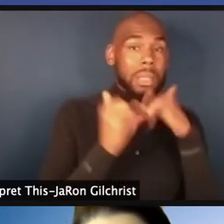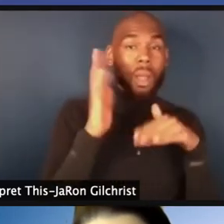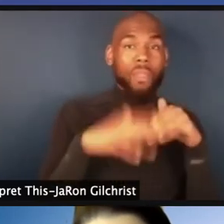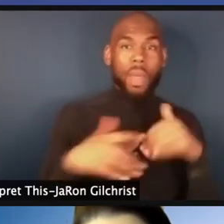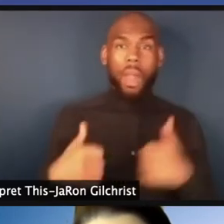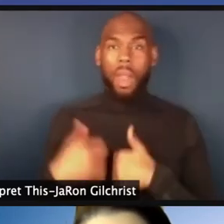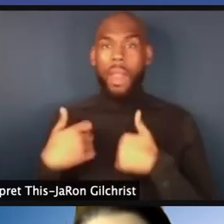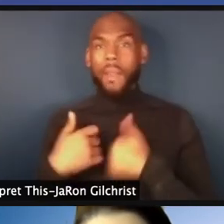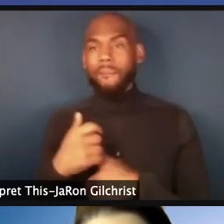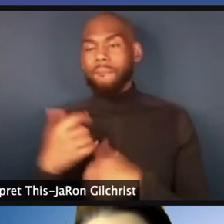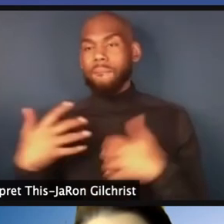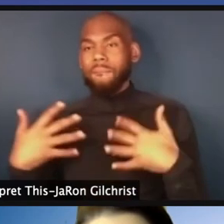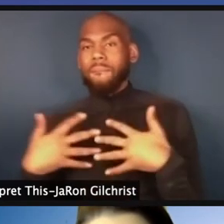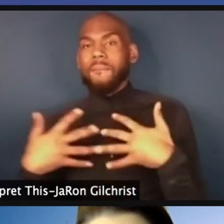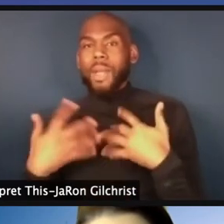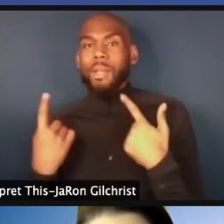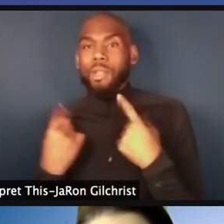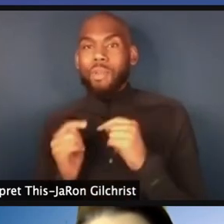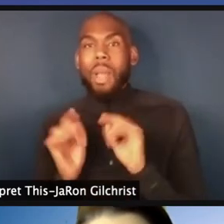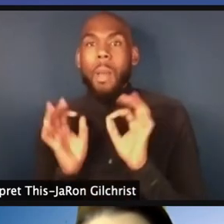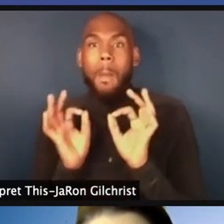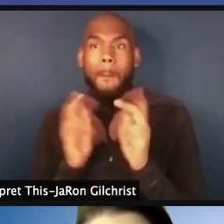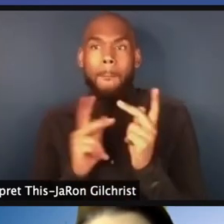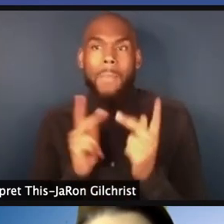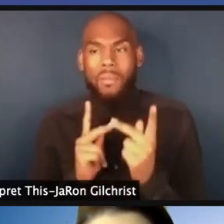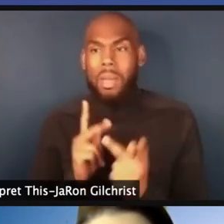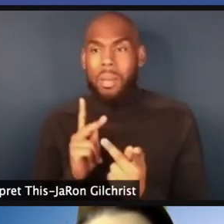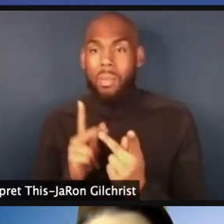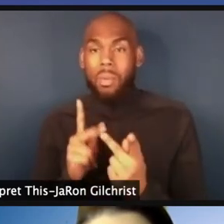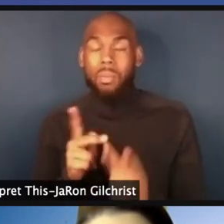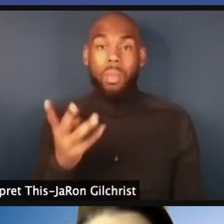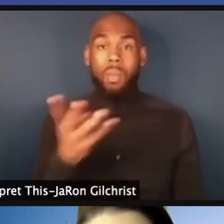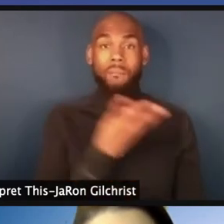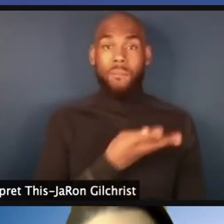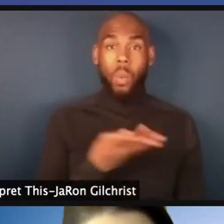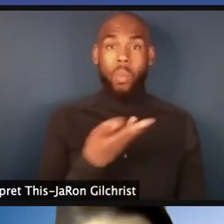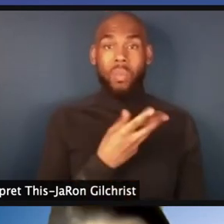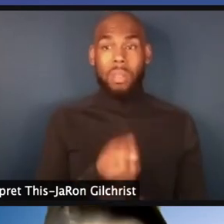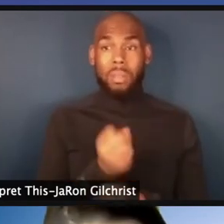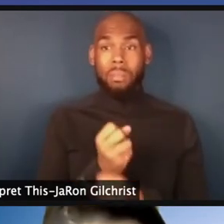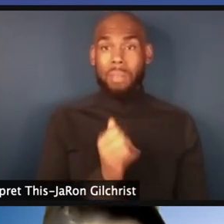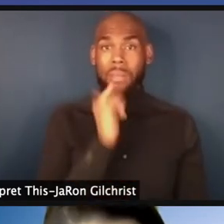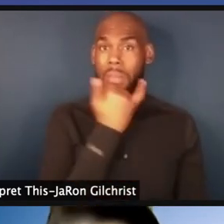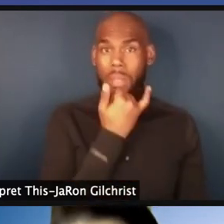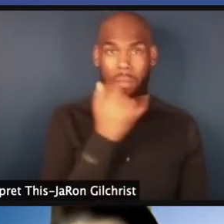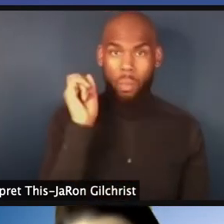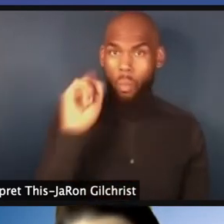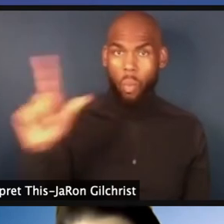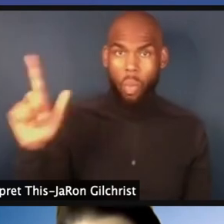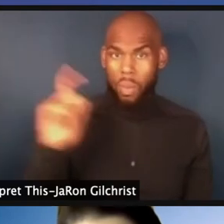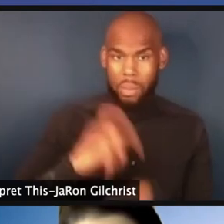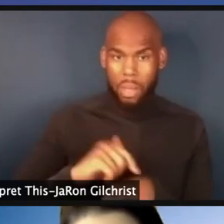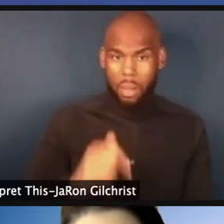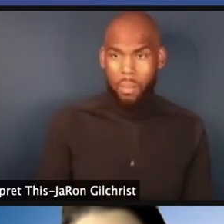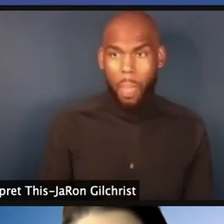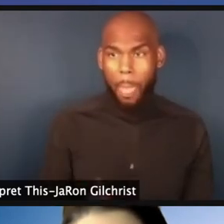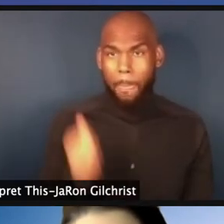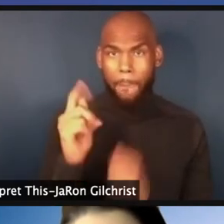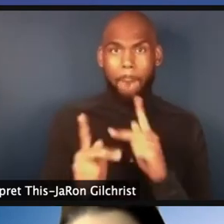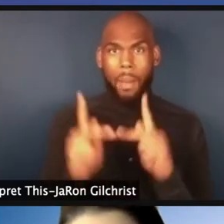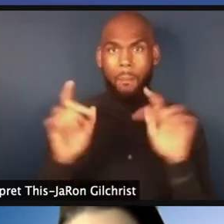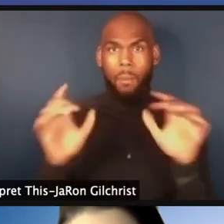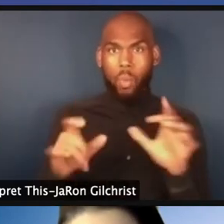fear and try to do things perfectly, because the four of us make mistakes all the time. People who've been doing this